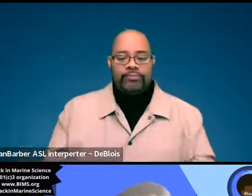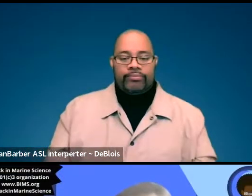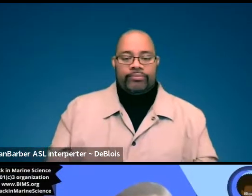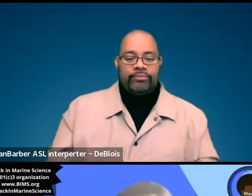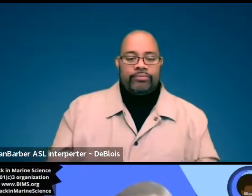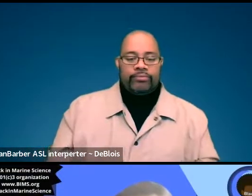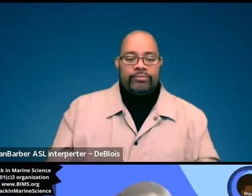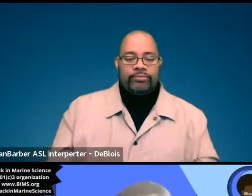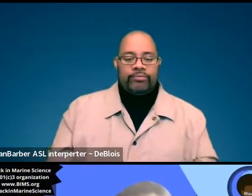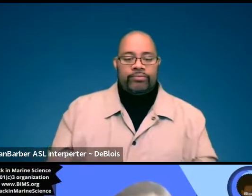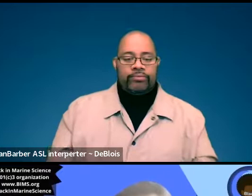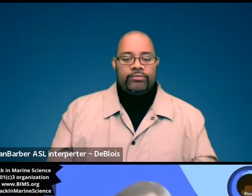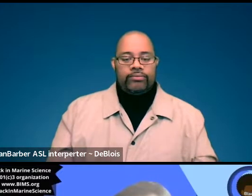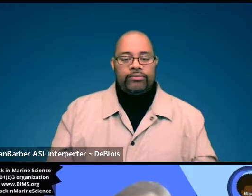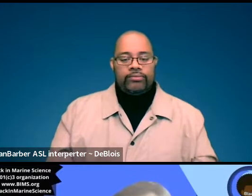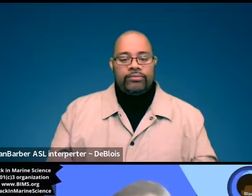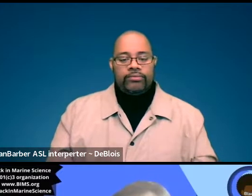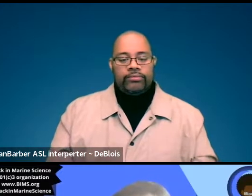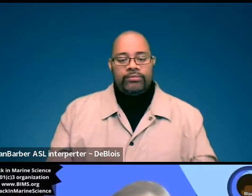Yeah.